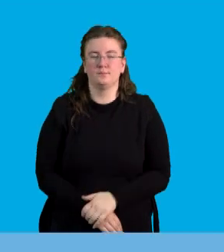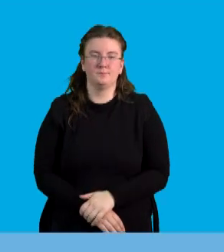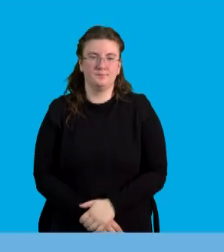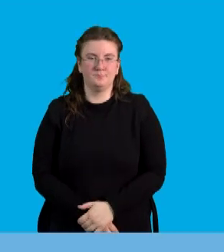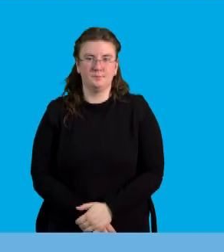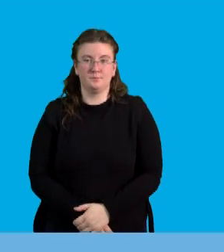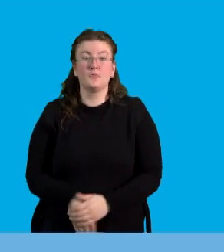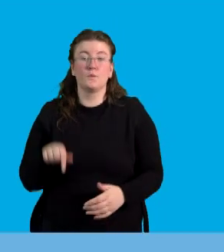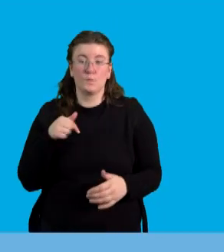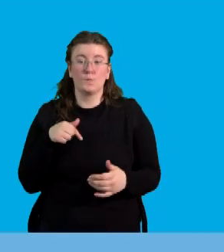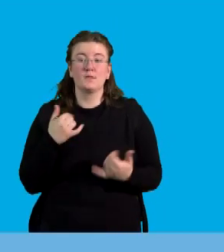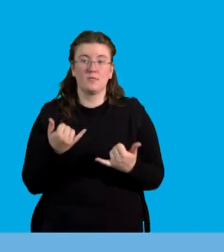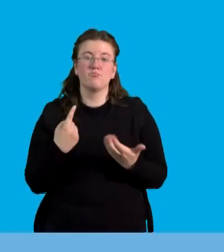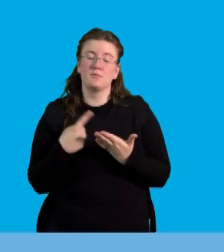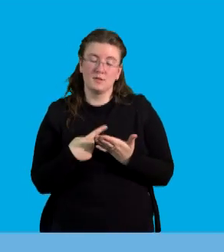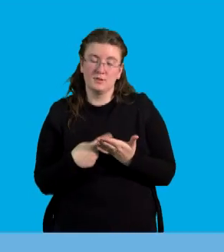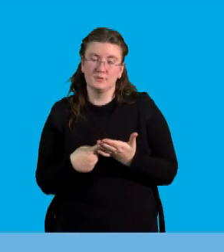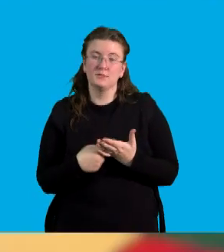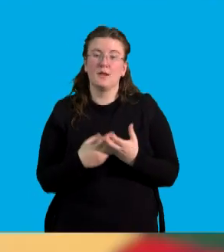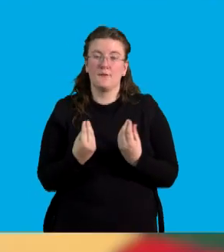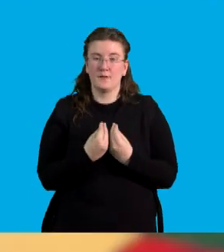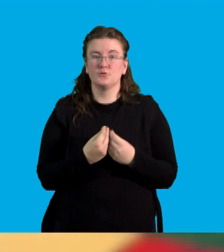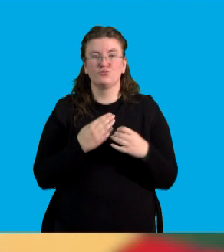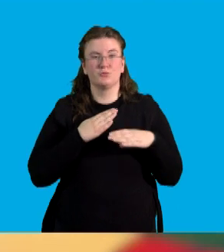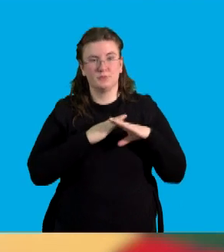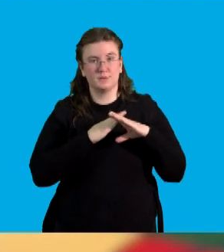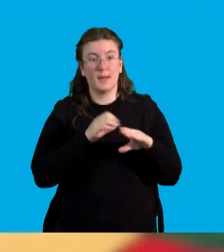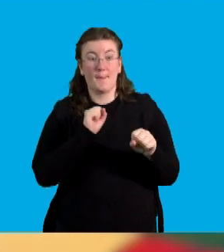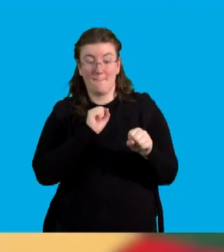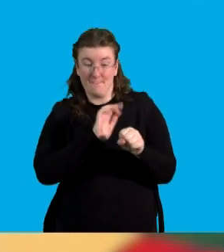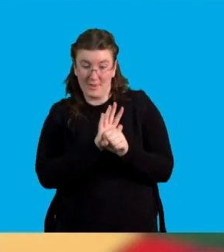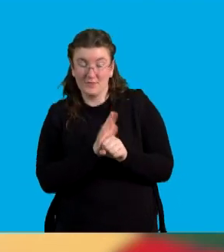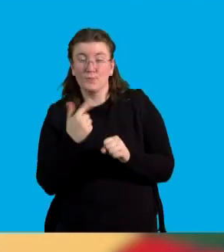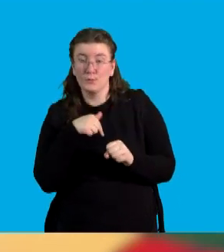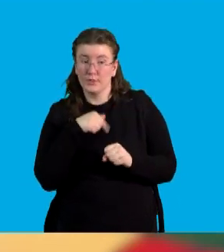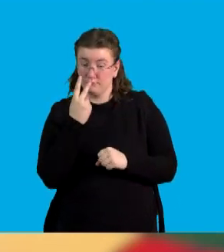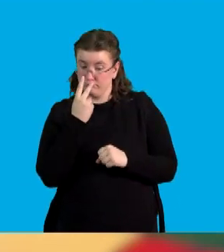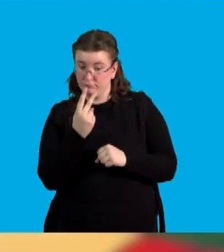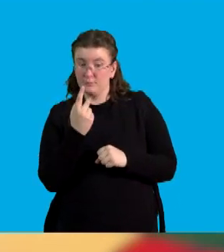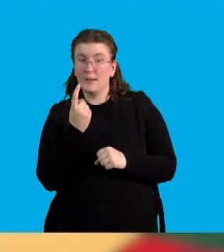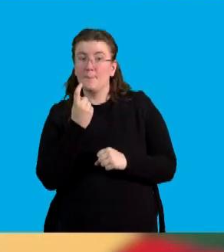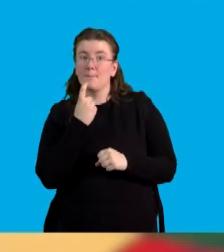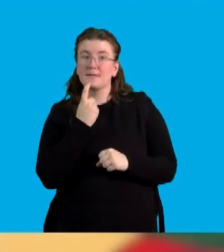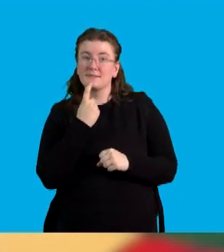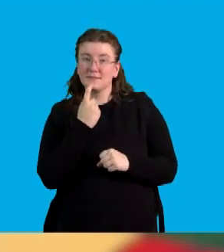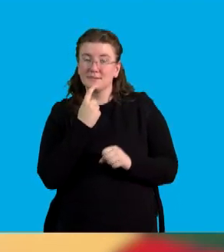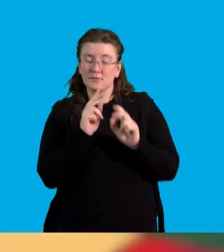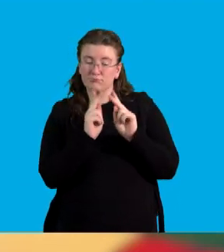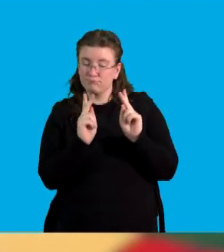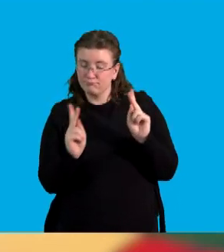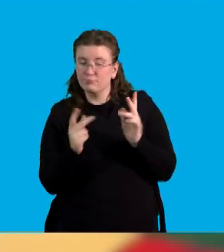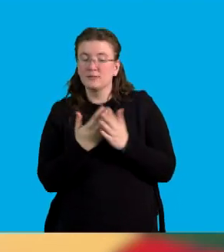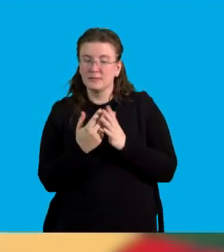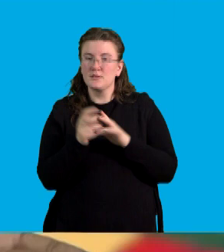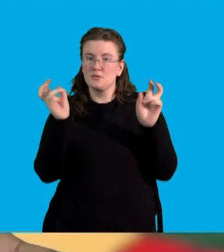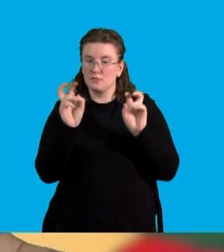ability. So, we have discussed the factors that are affecting our resistance. We have seen that we have different metals